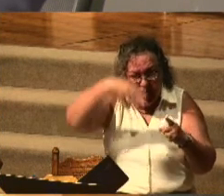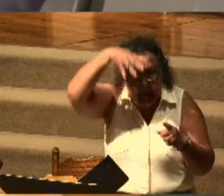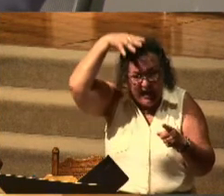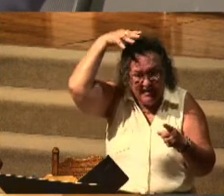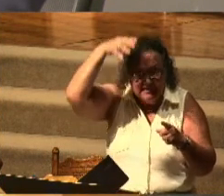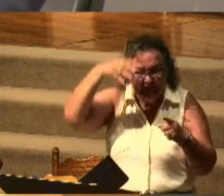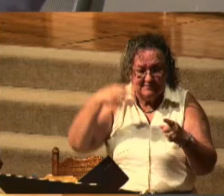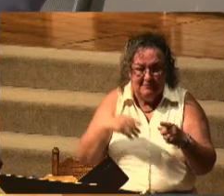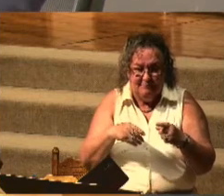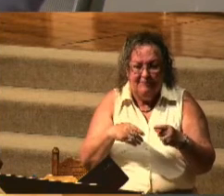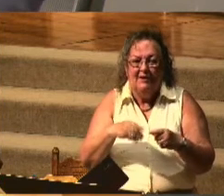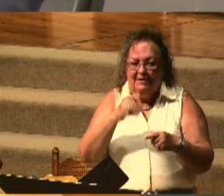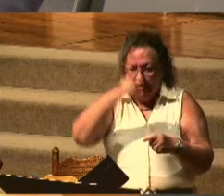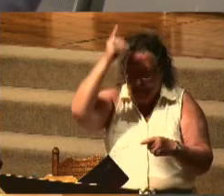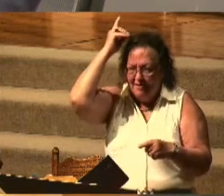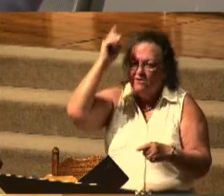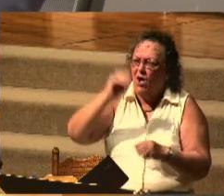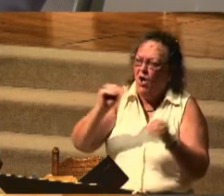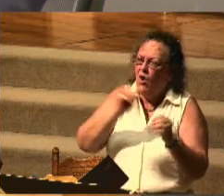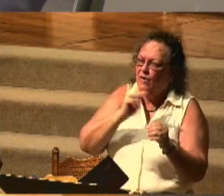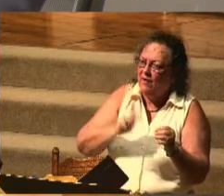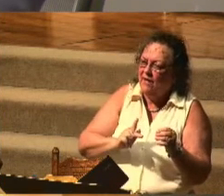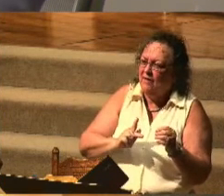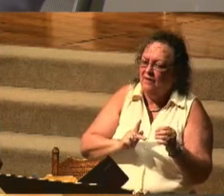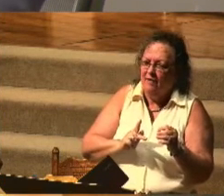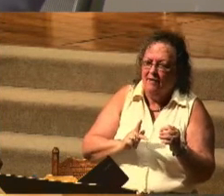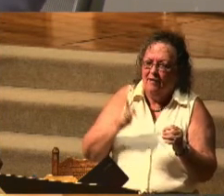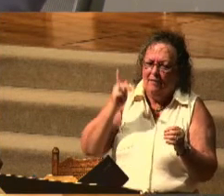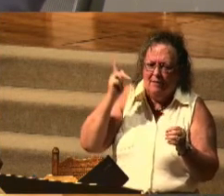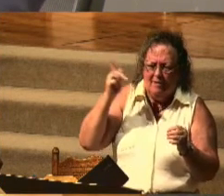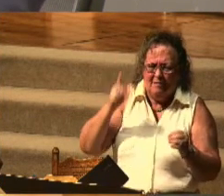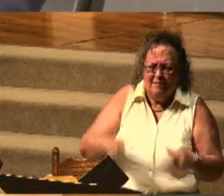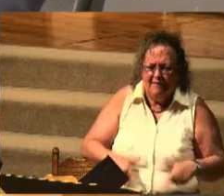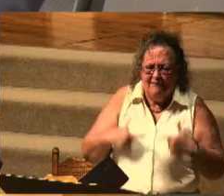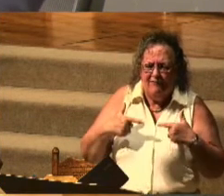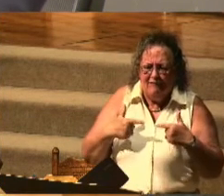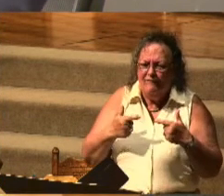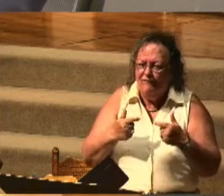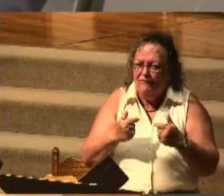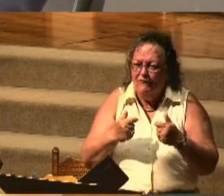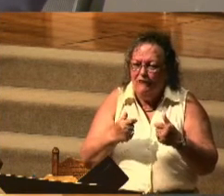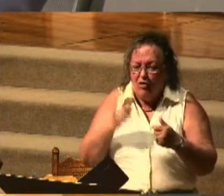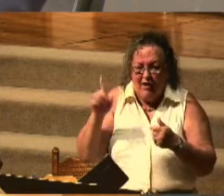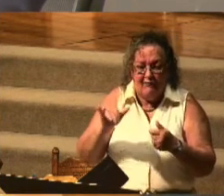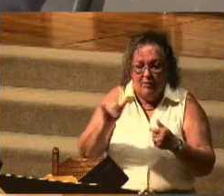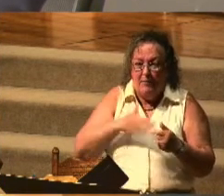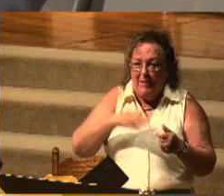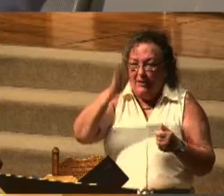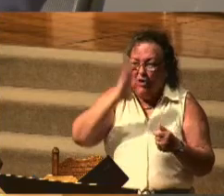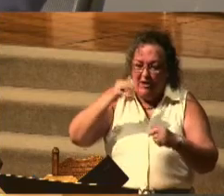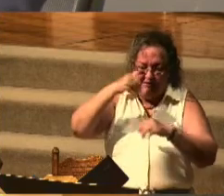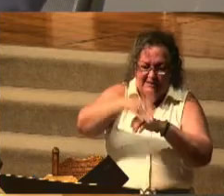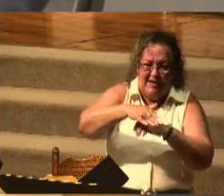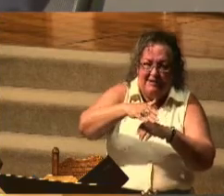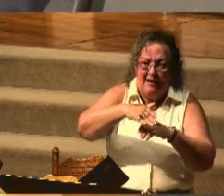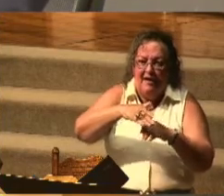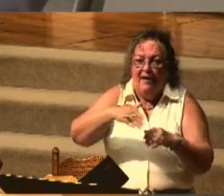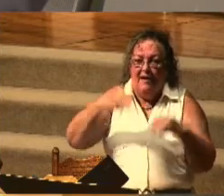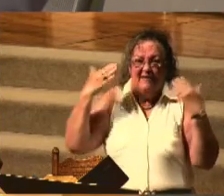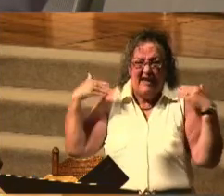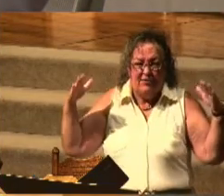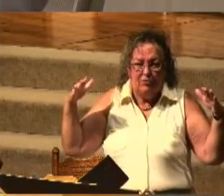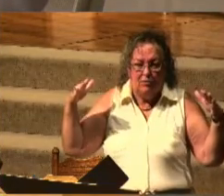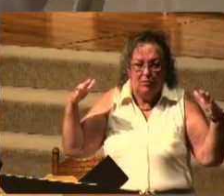Then Daniel said unto the king, O king, live forever. My God has sent his angel and has shut the mouth of the